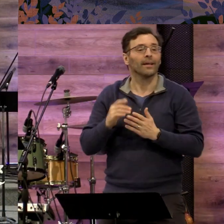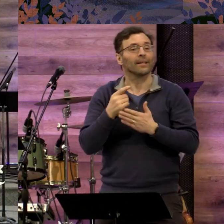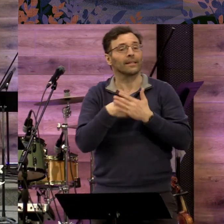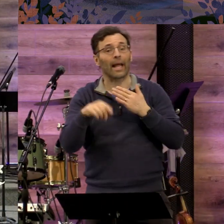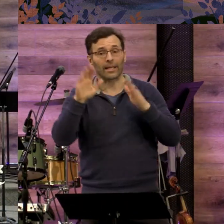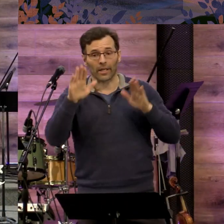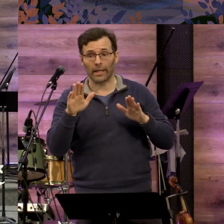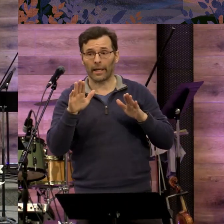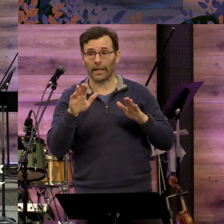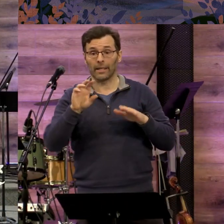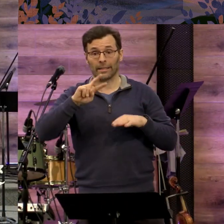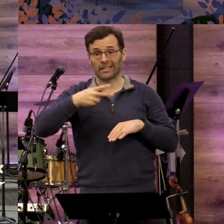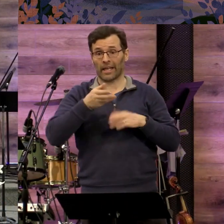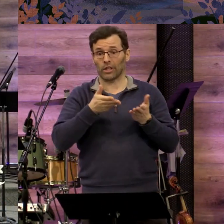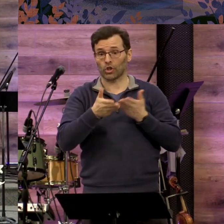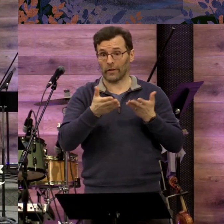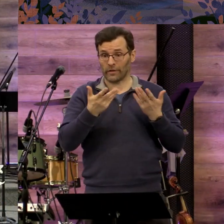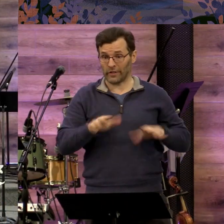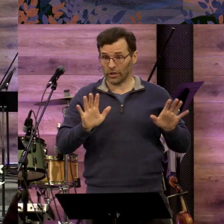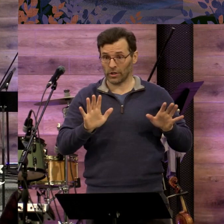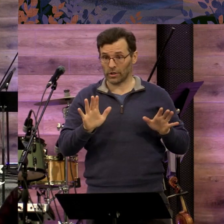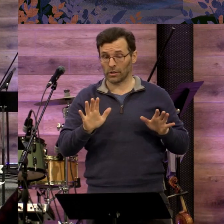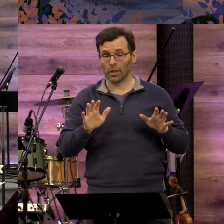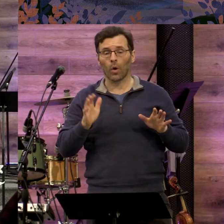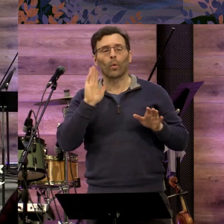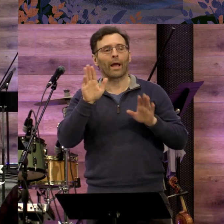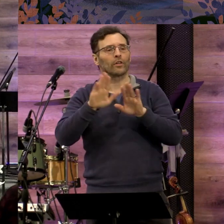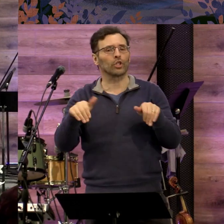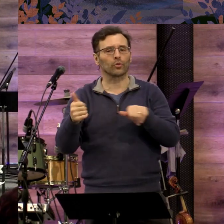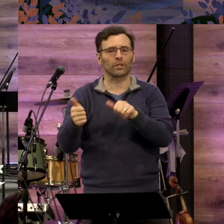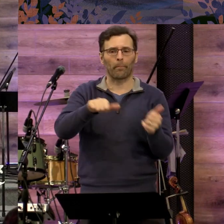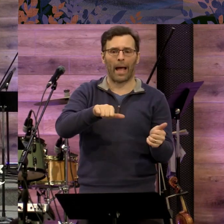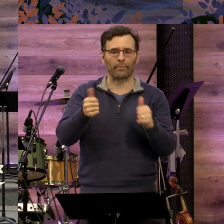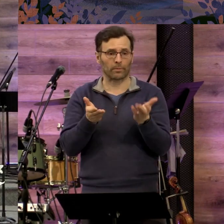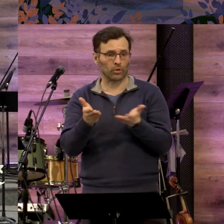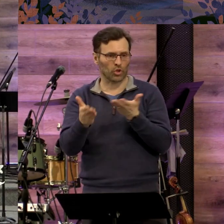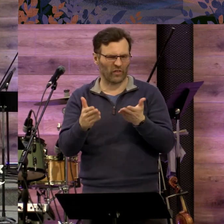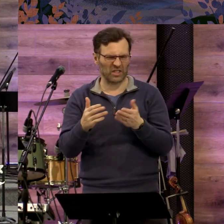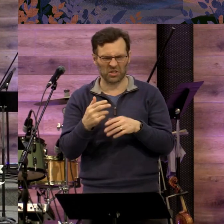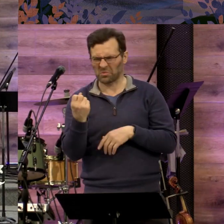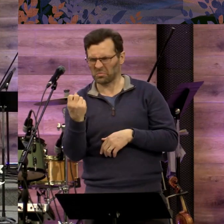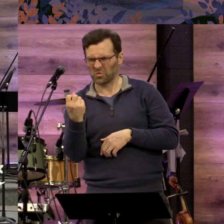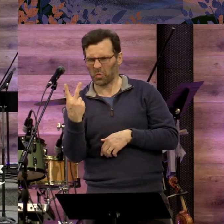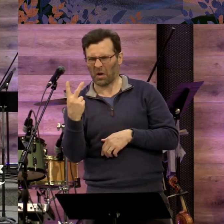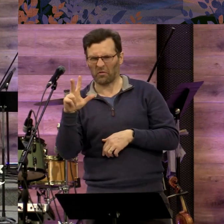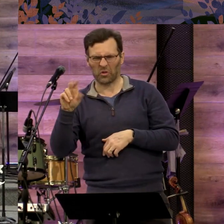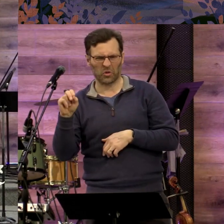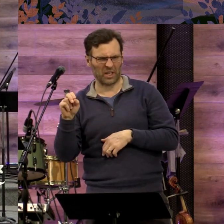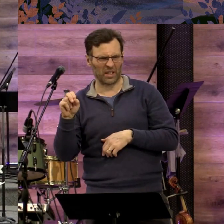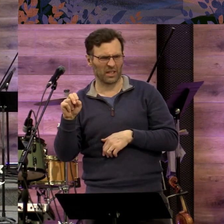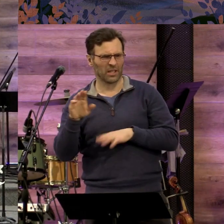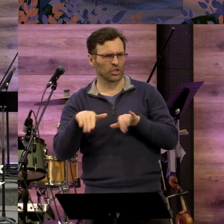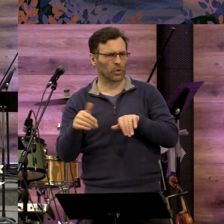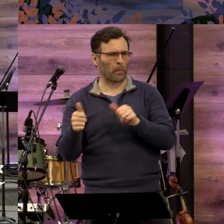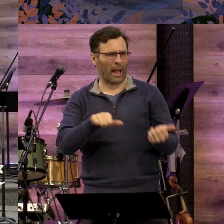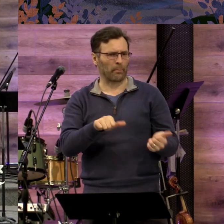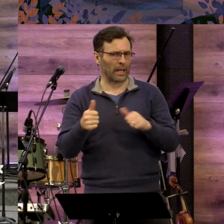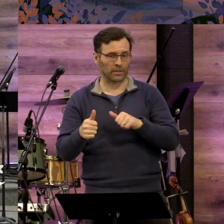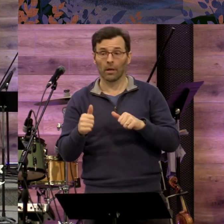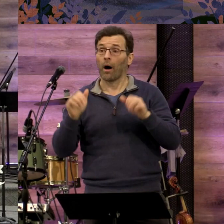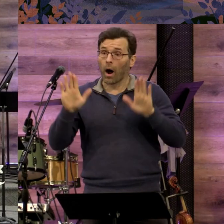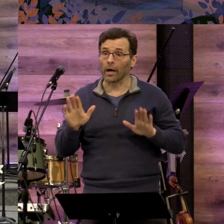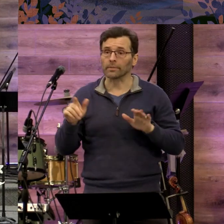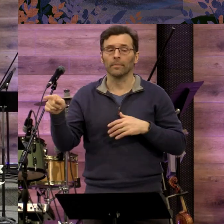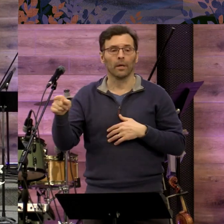the second service, we're actually going to have a children's baptism service at like 12:30. Which is awesome. If